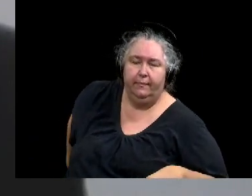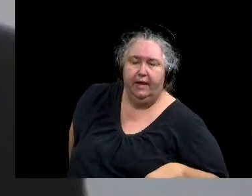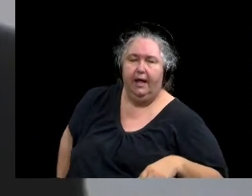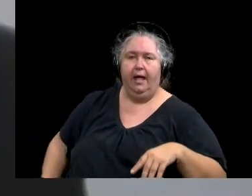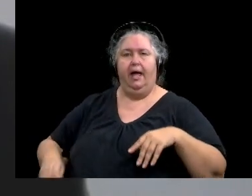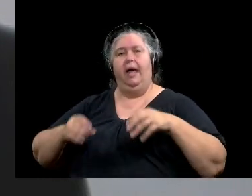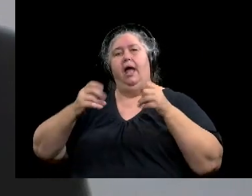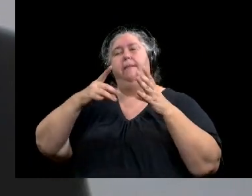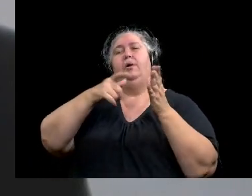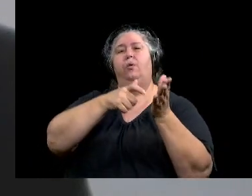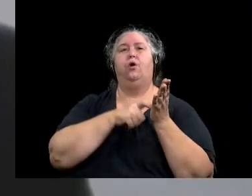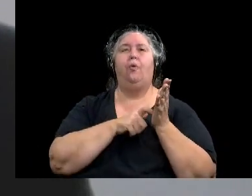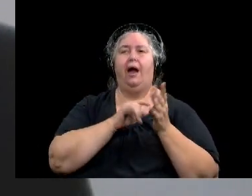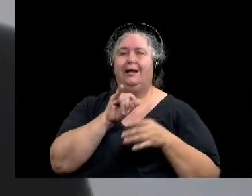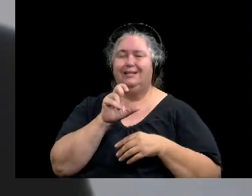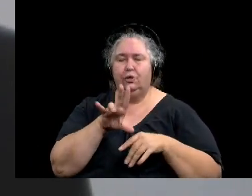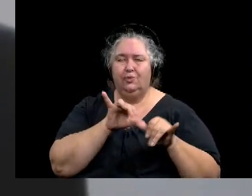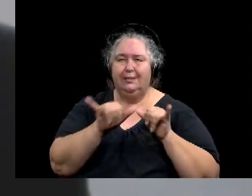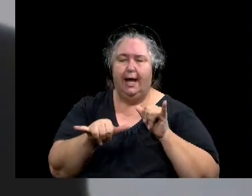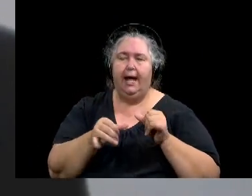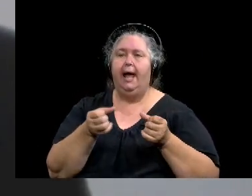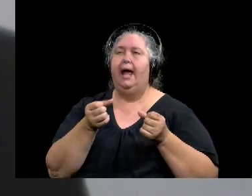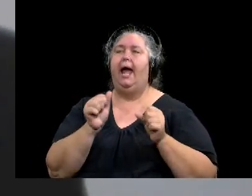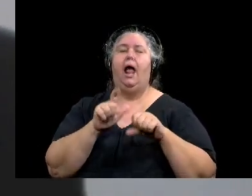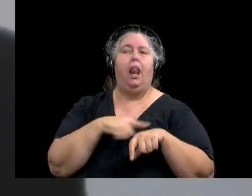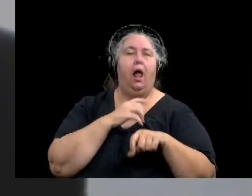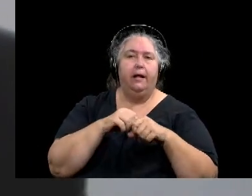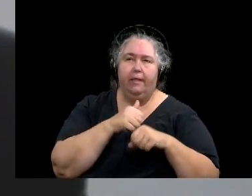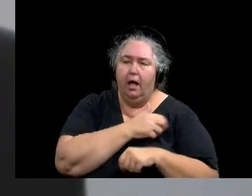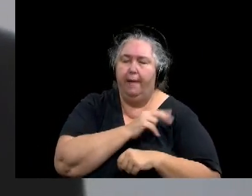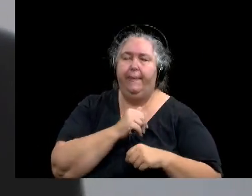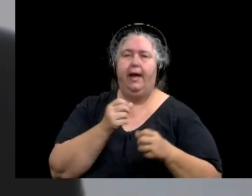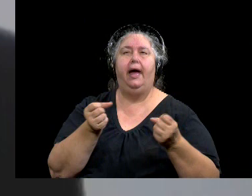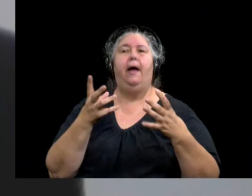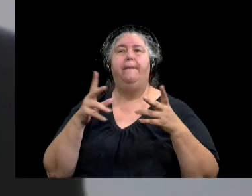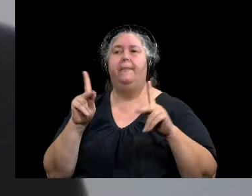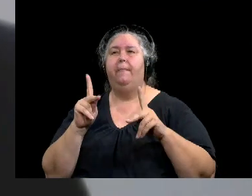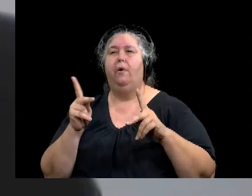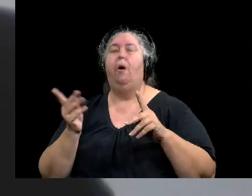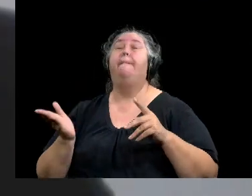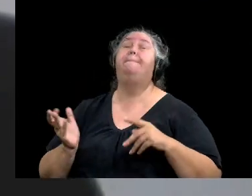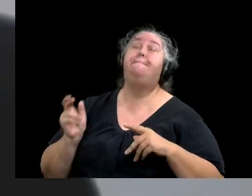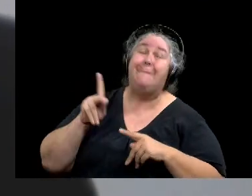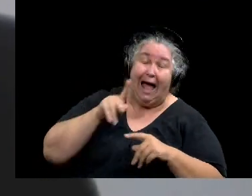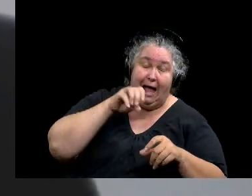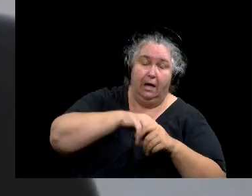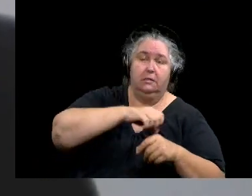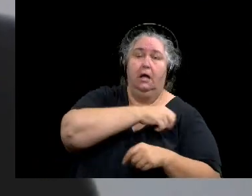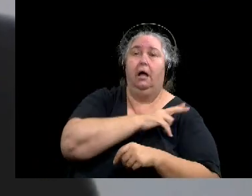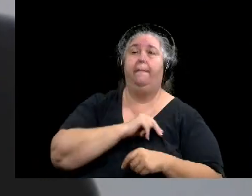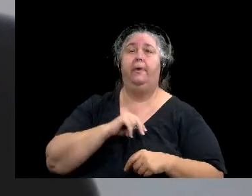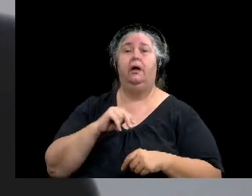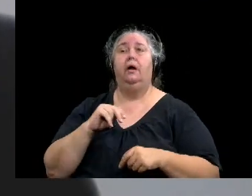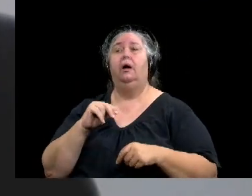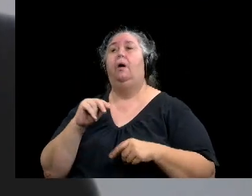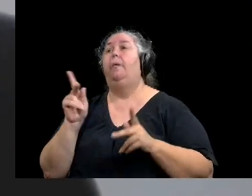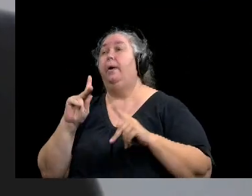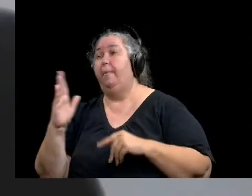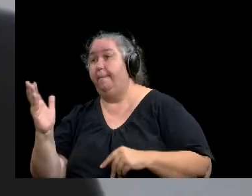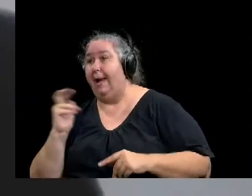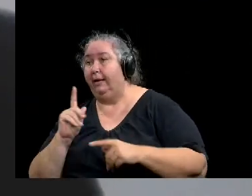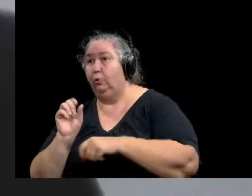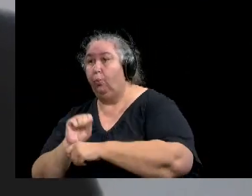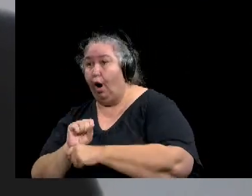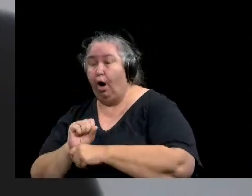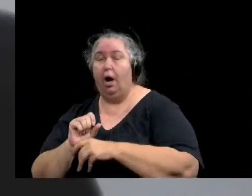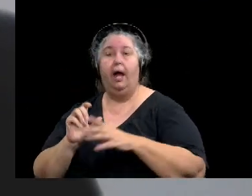ICU stays and how many people, how long they were in the hospital and how many people were rehospitalized and when were people able to return to work.